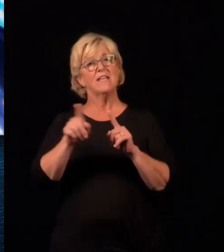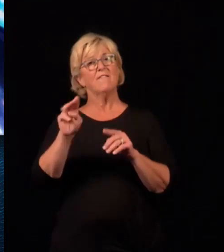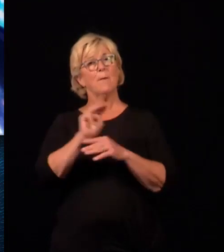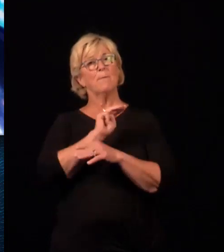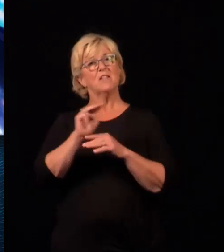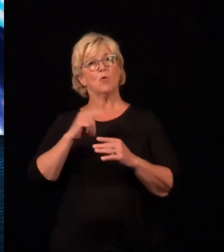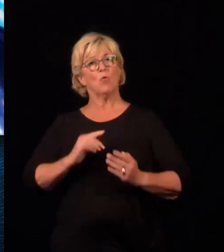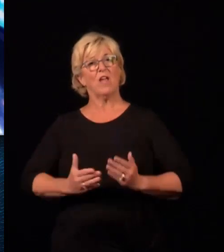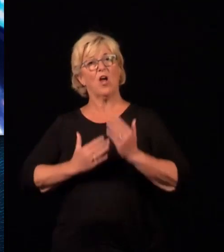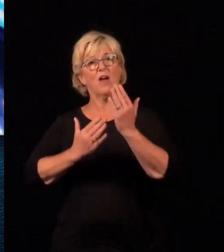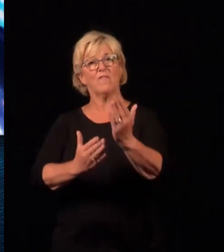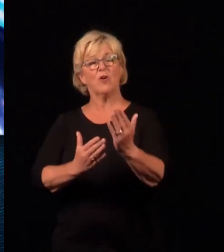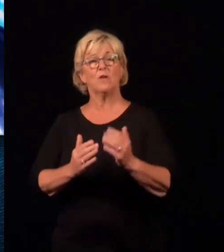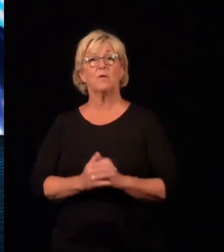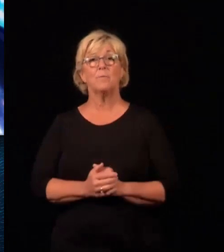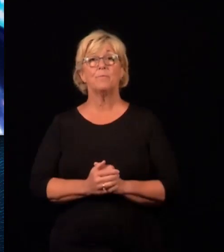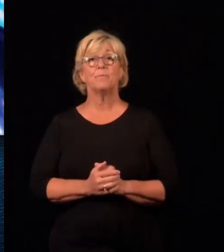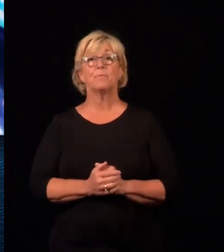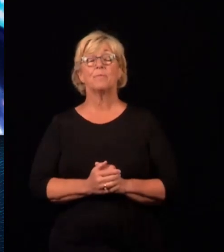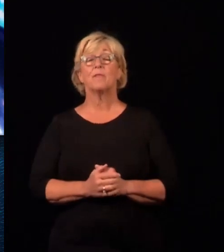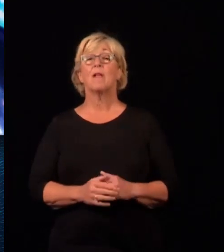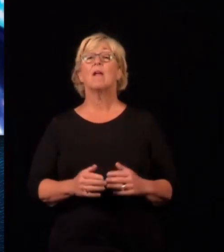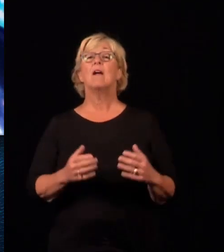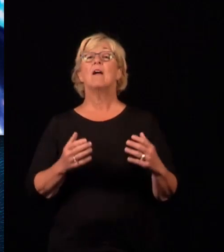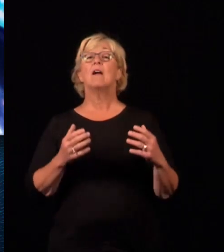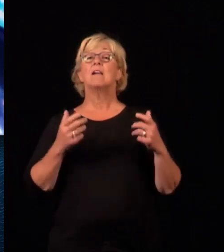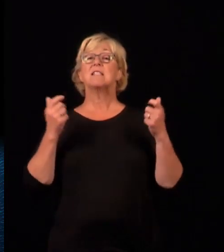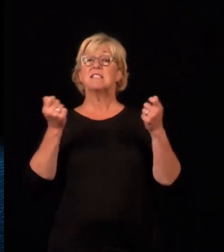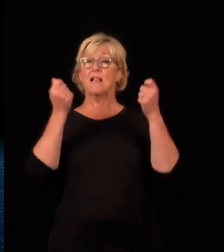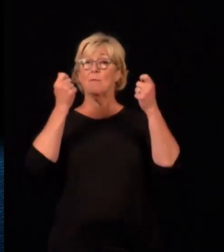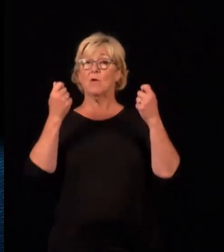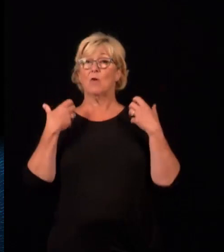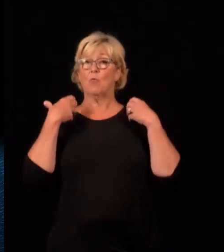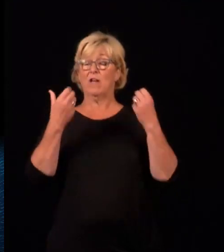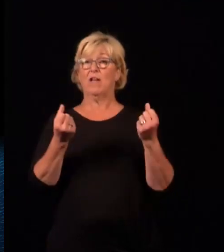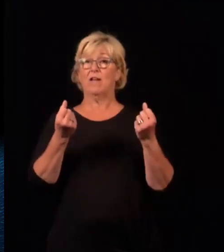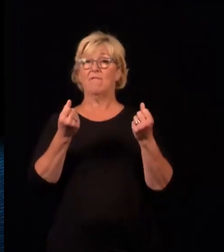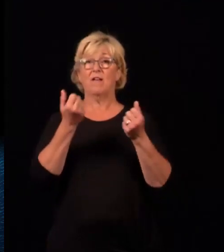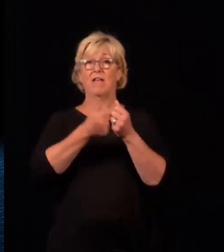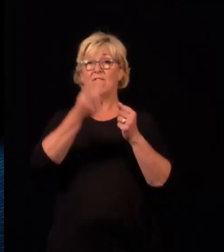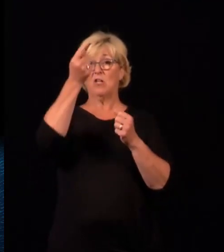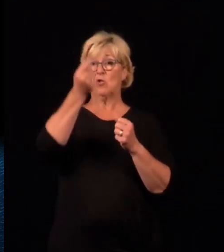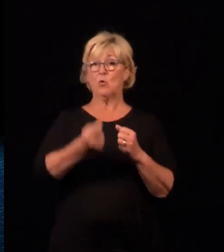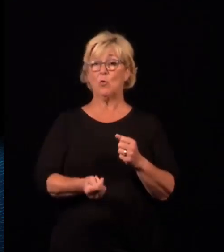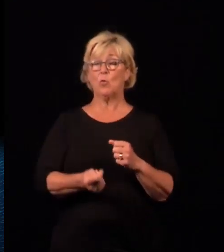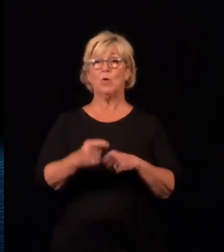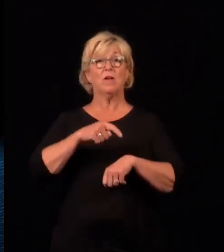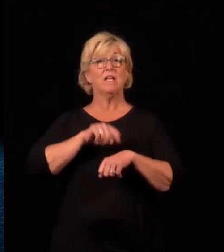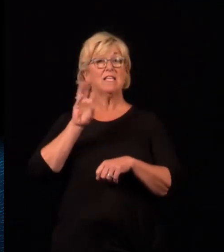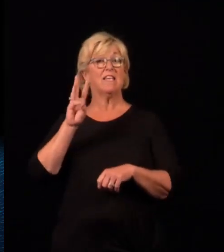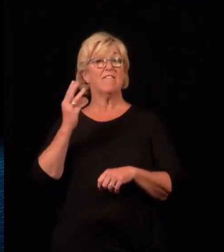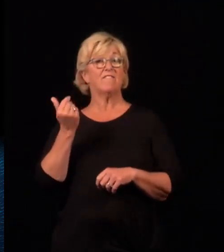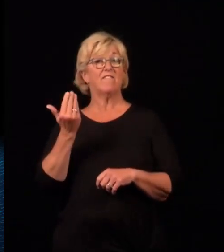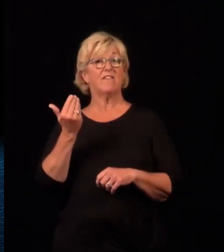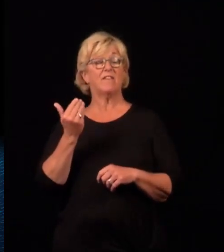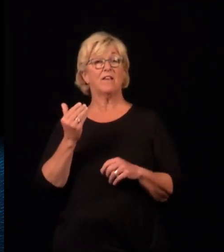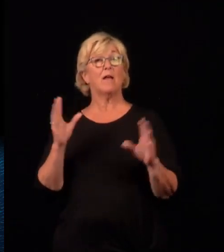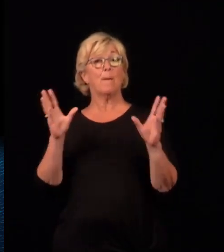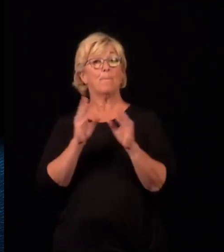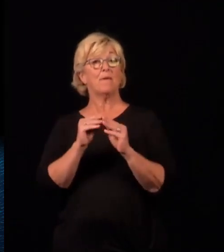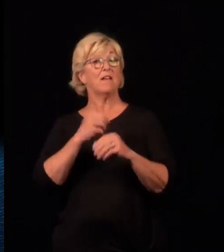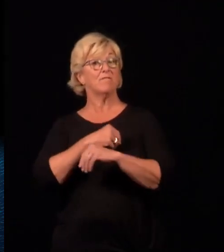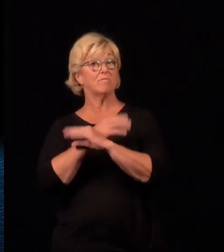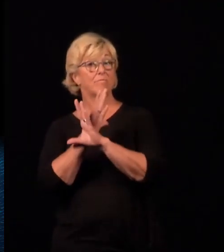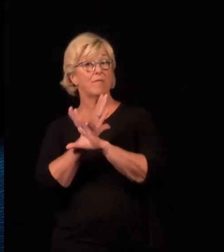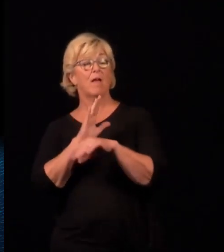offer. Celebrate Recovery continues to meet. Every Tuesday night at 6:15, they meet virtually